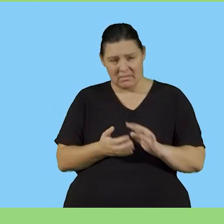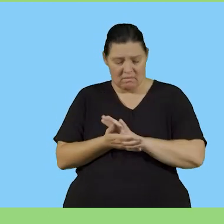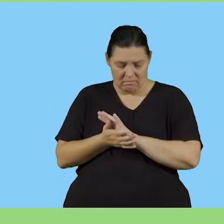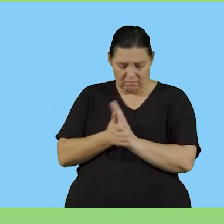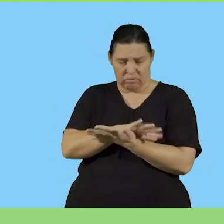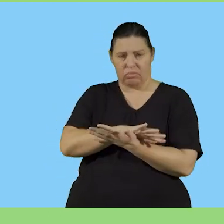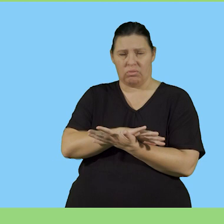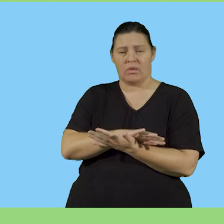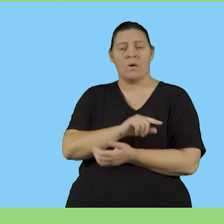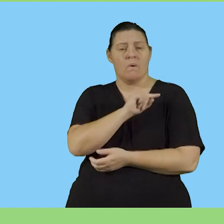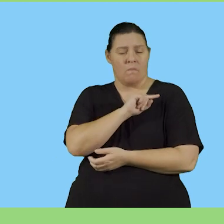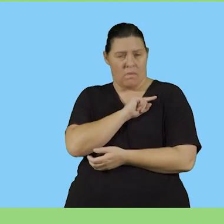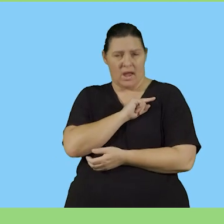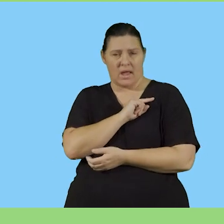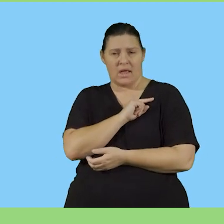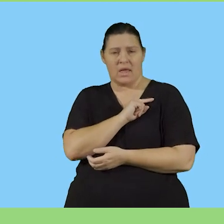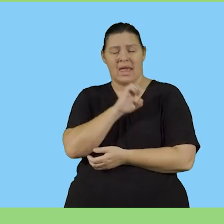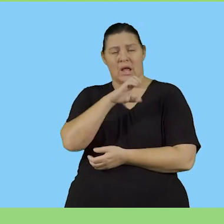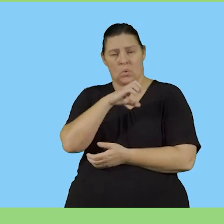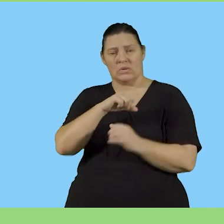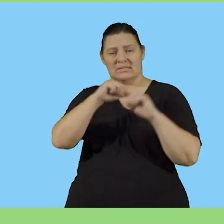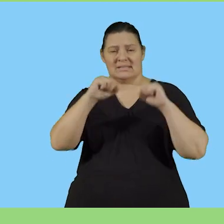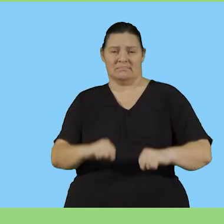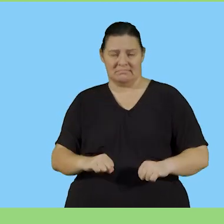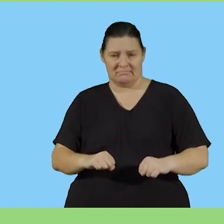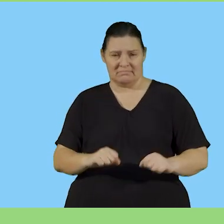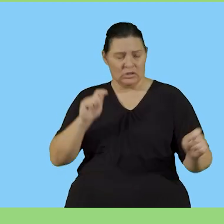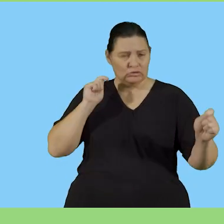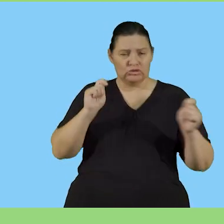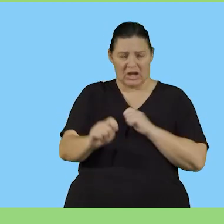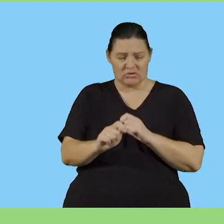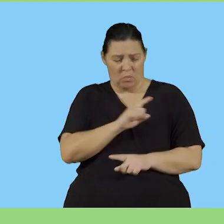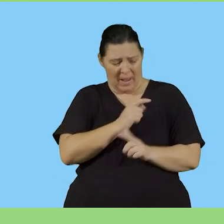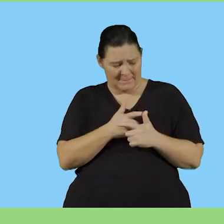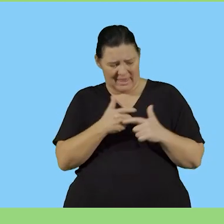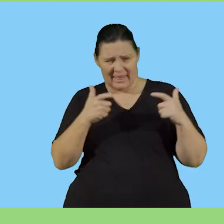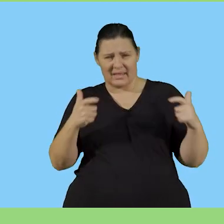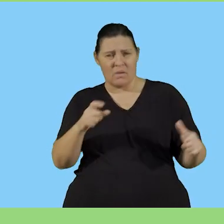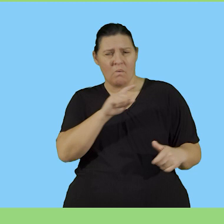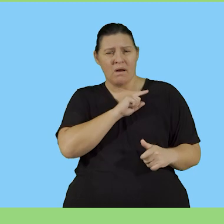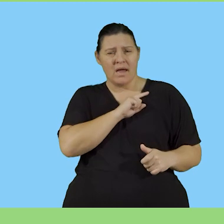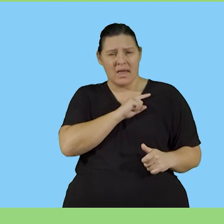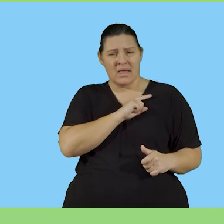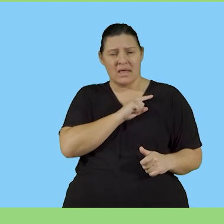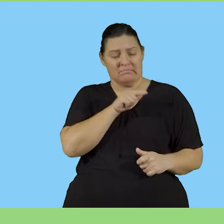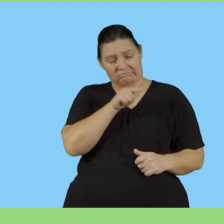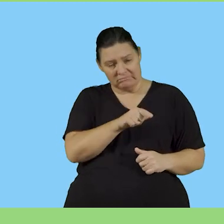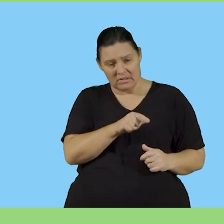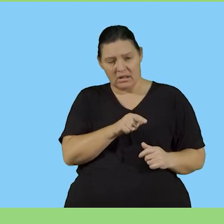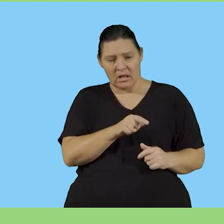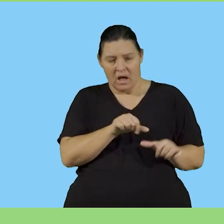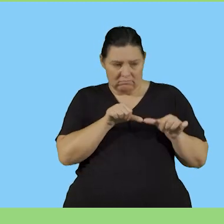is disrupted when there are changes in the ecosystem that are so big that ecosystem